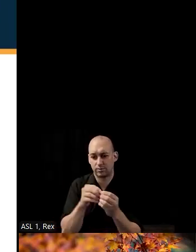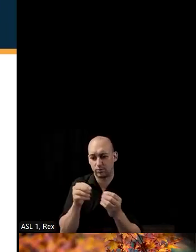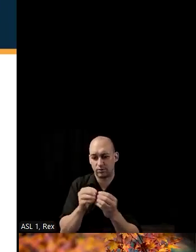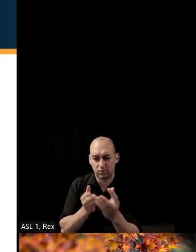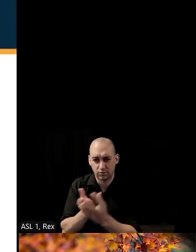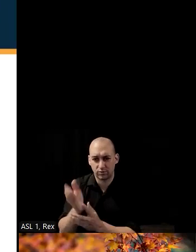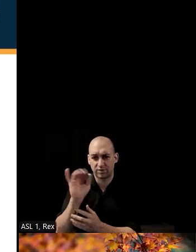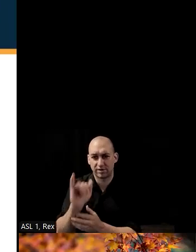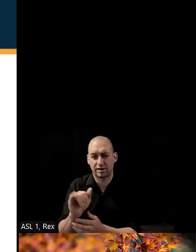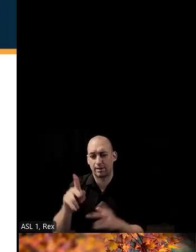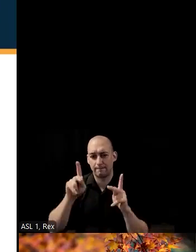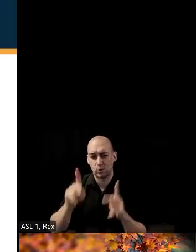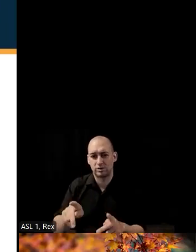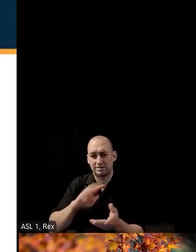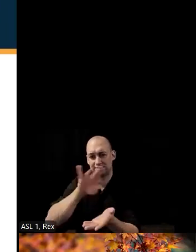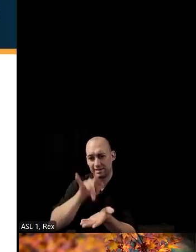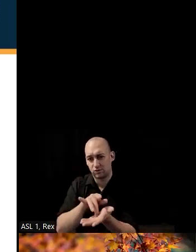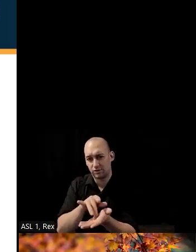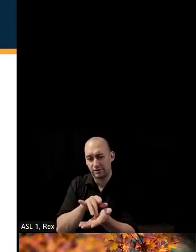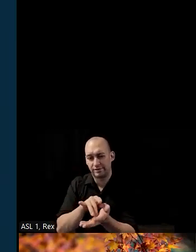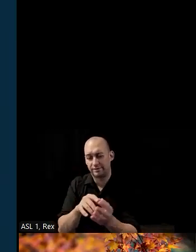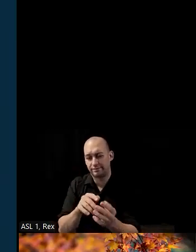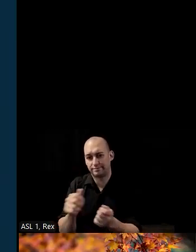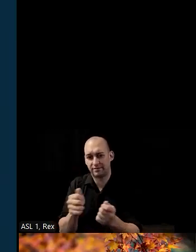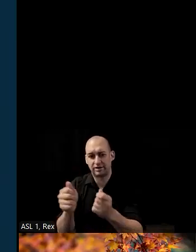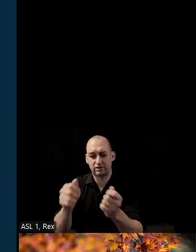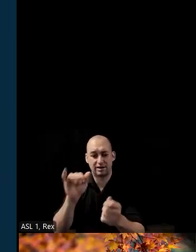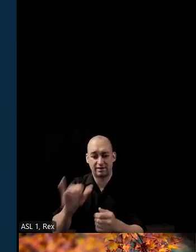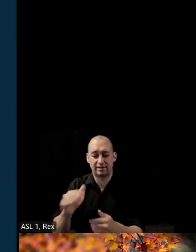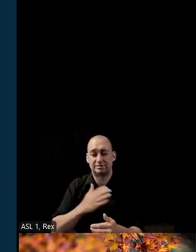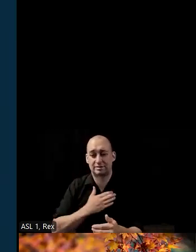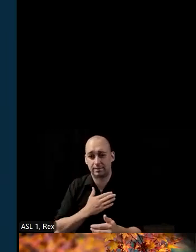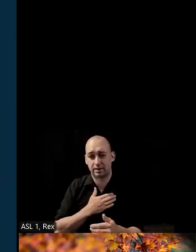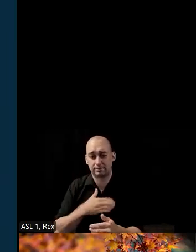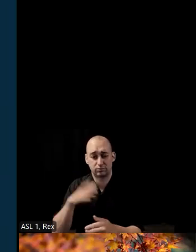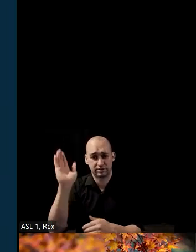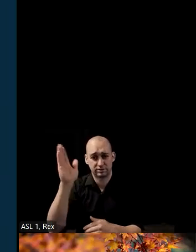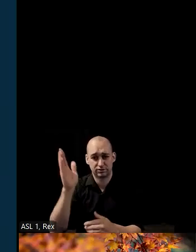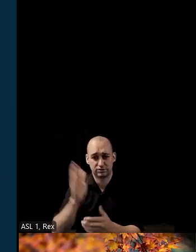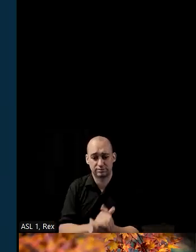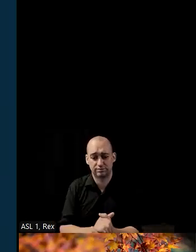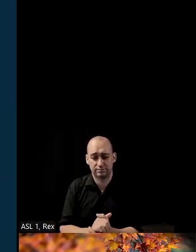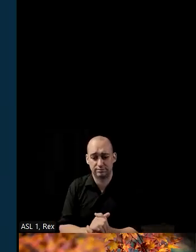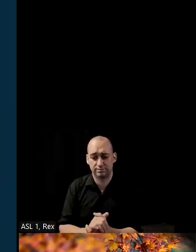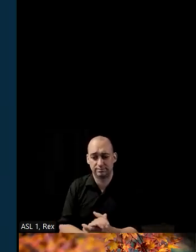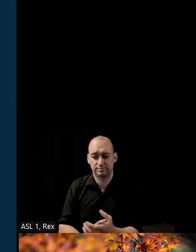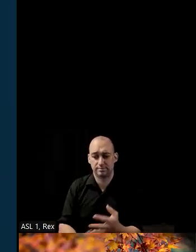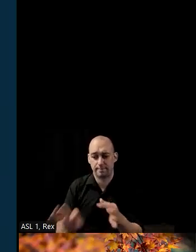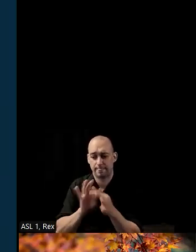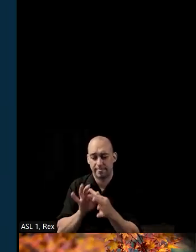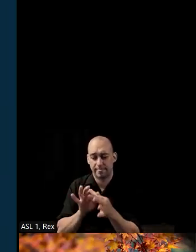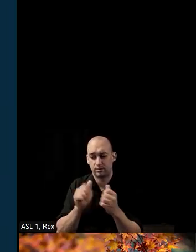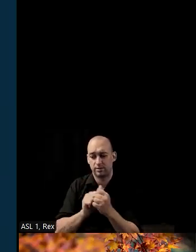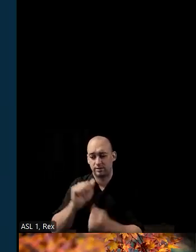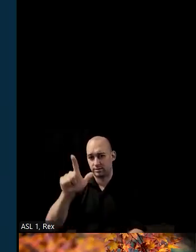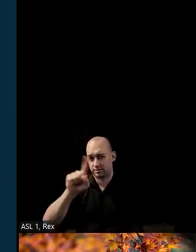person-centered navigation. And that is that's my presentation. And as relates to,